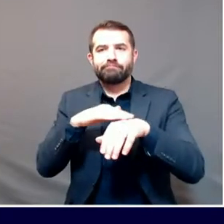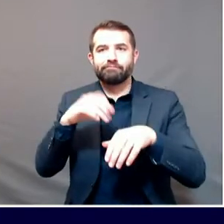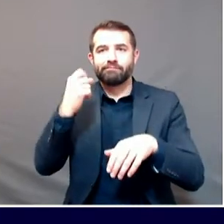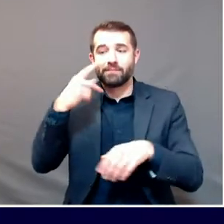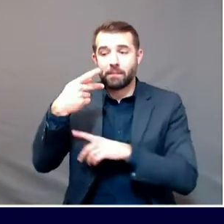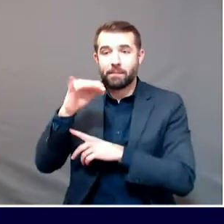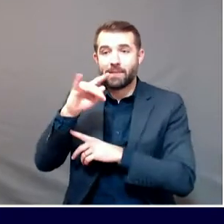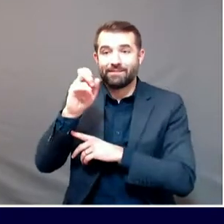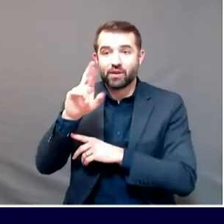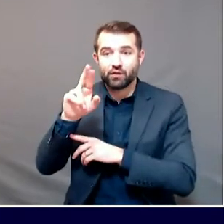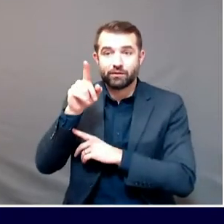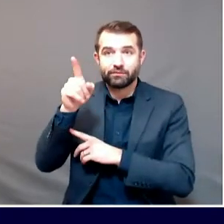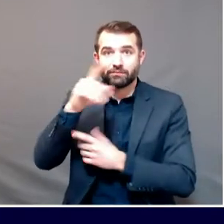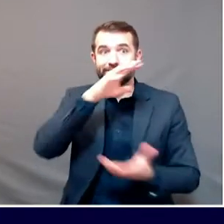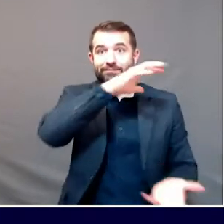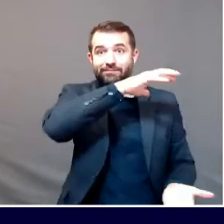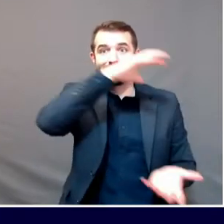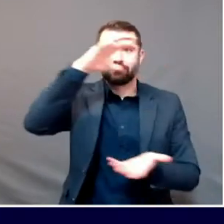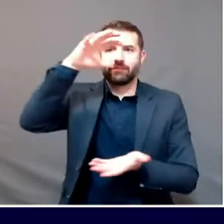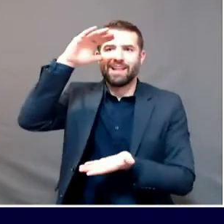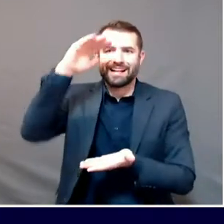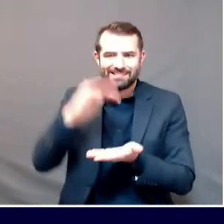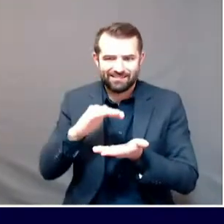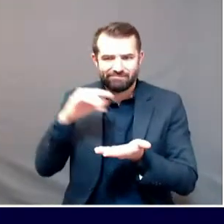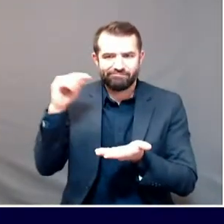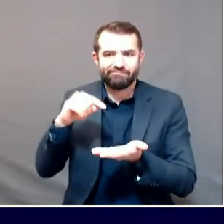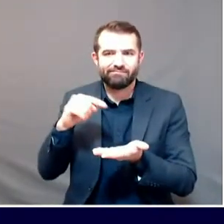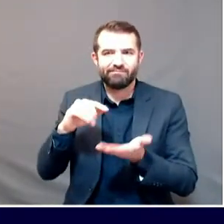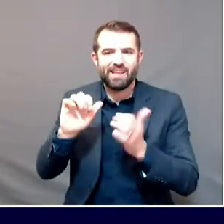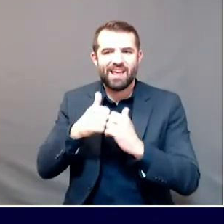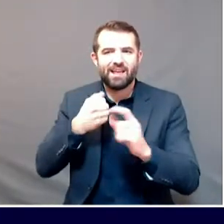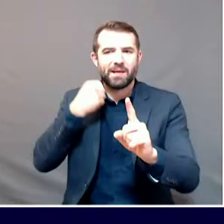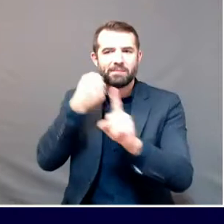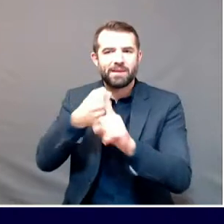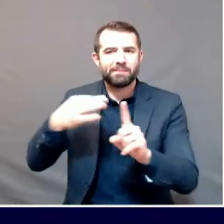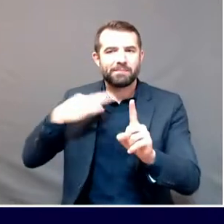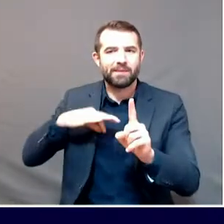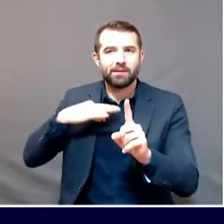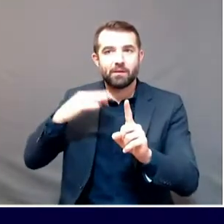who exactly is going to be waiting for doses, and what additional risks do they face while they wait?